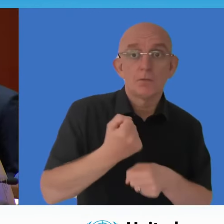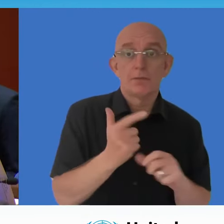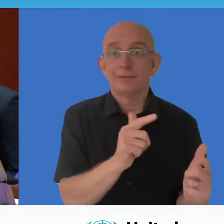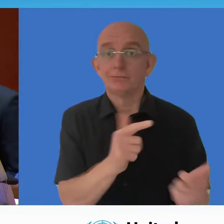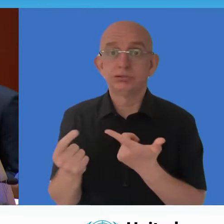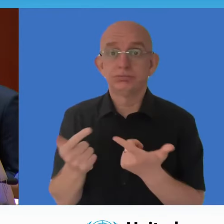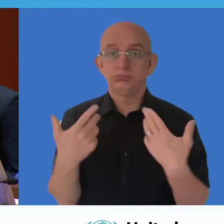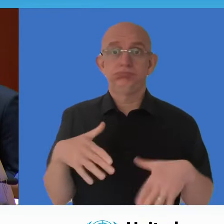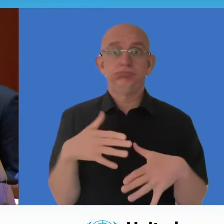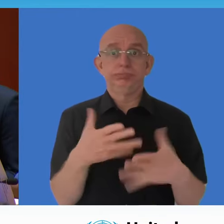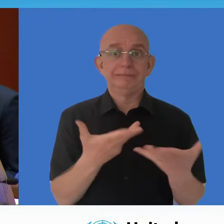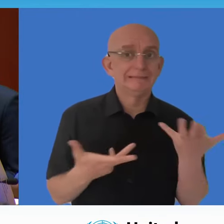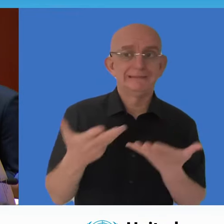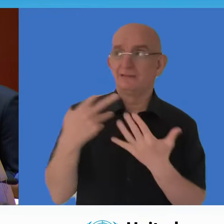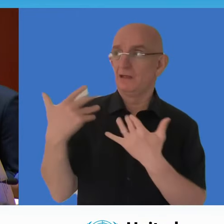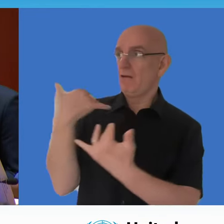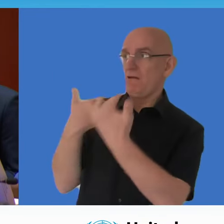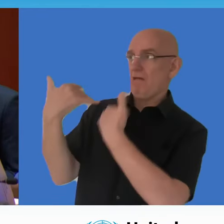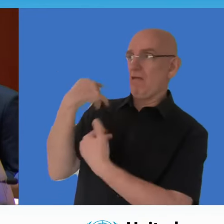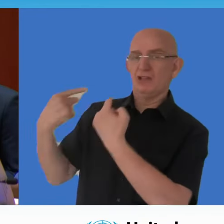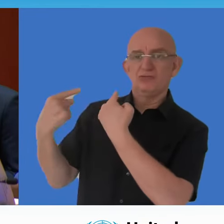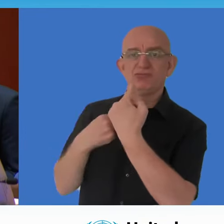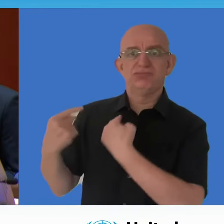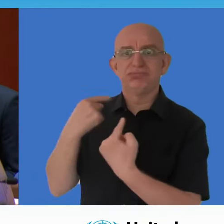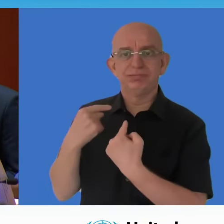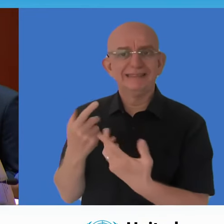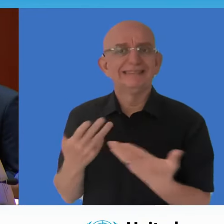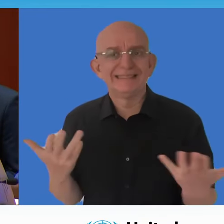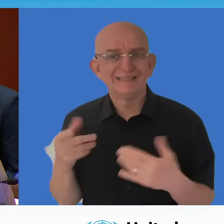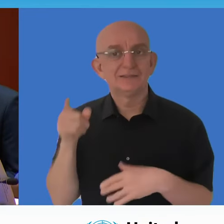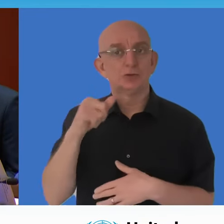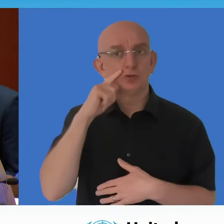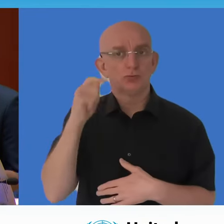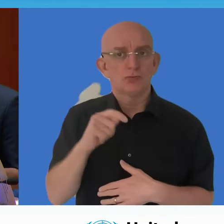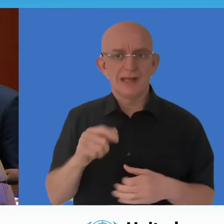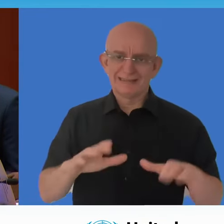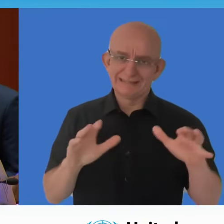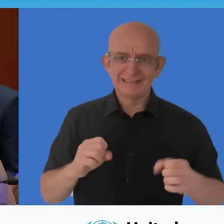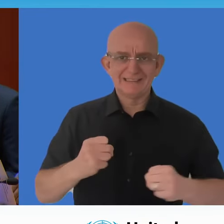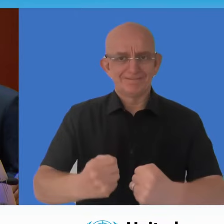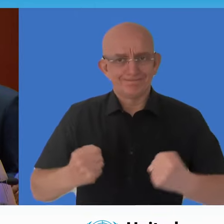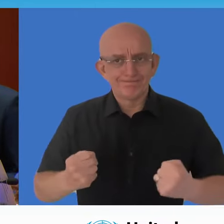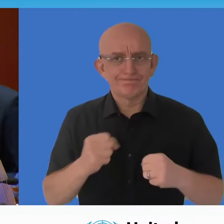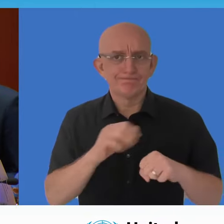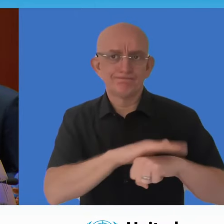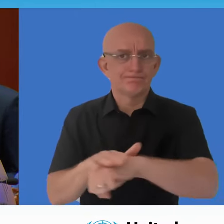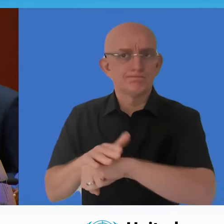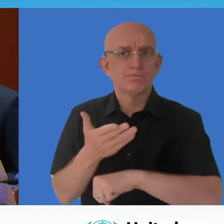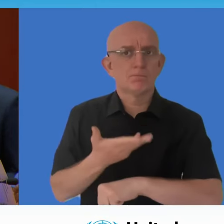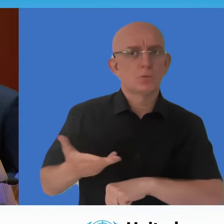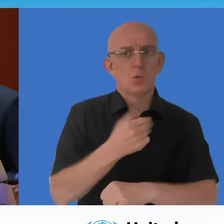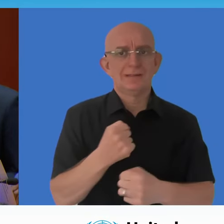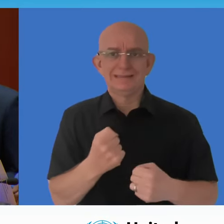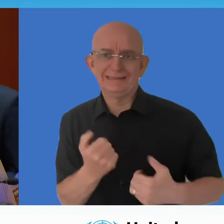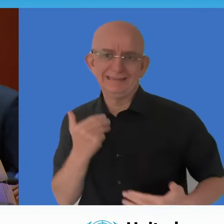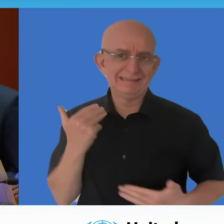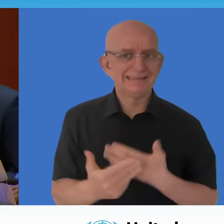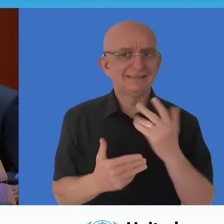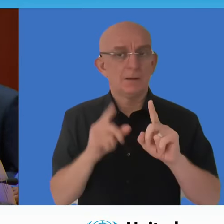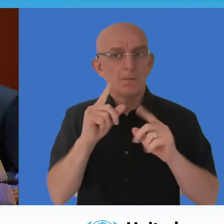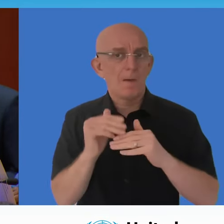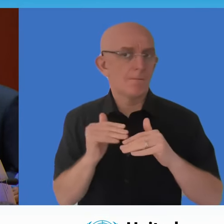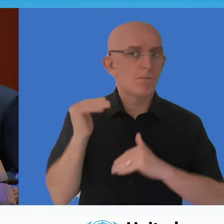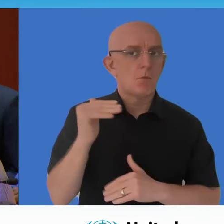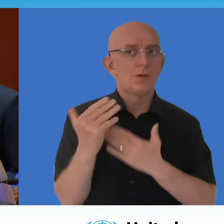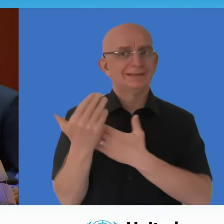excellent power today, but with great power comes great responsibility. So we have the knowledge, skills, and enthusiasm to become the driving